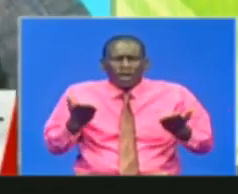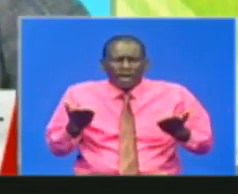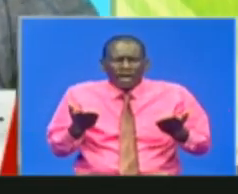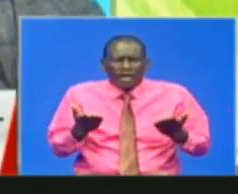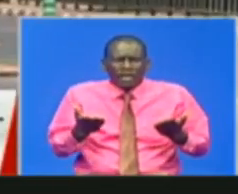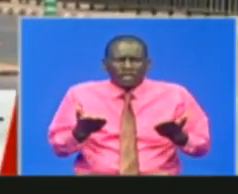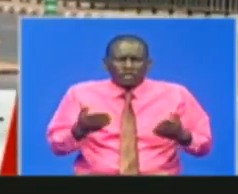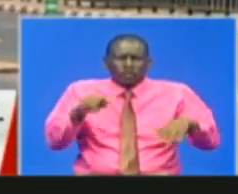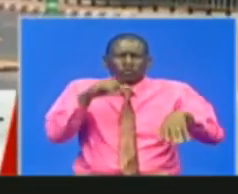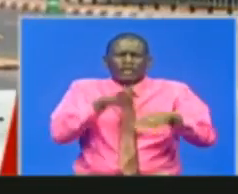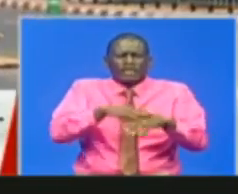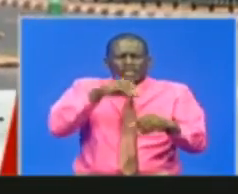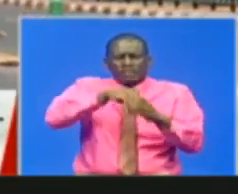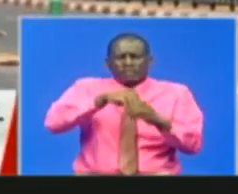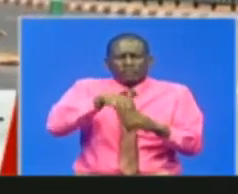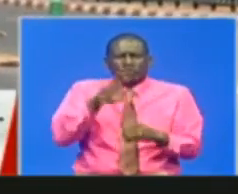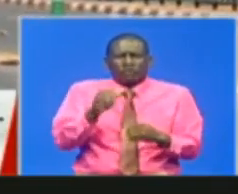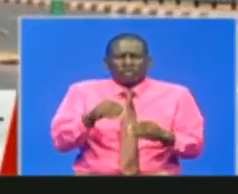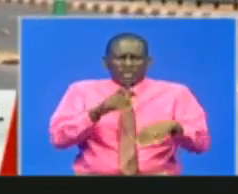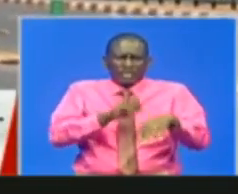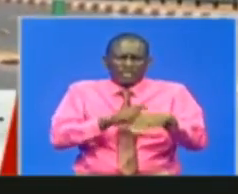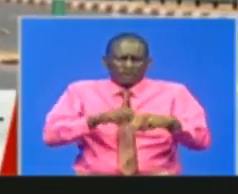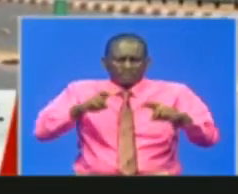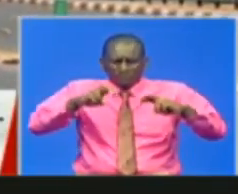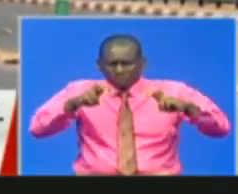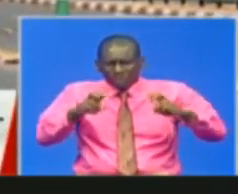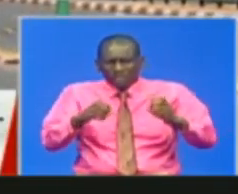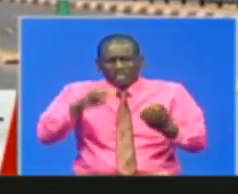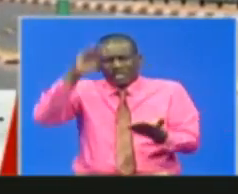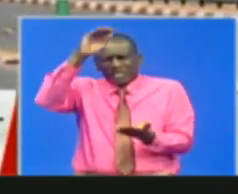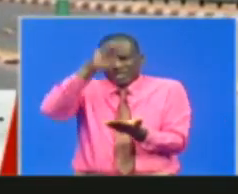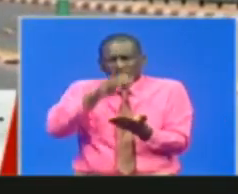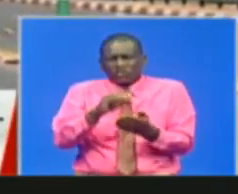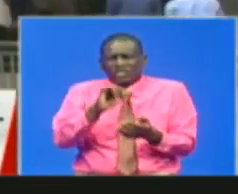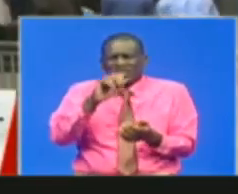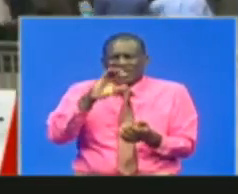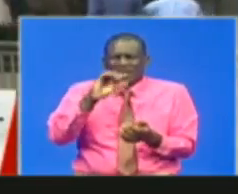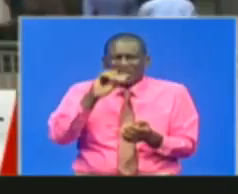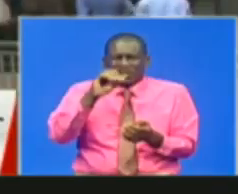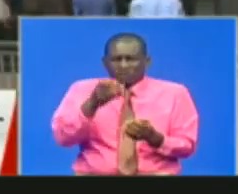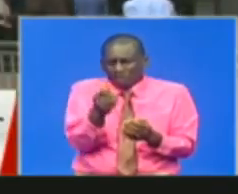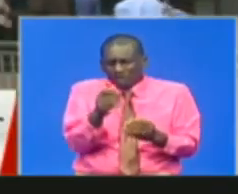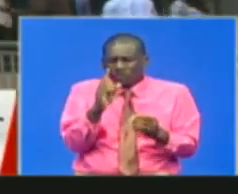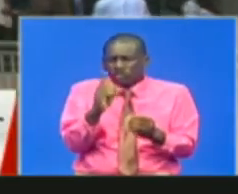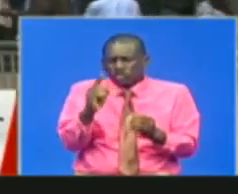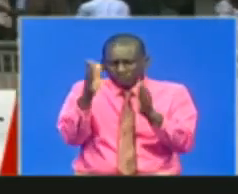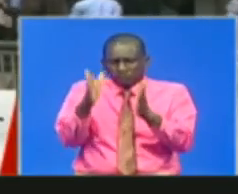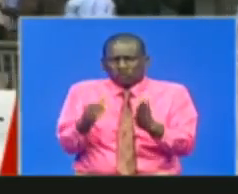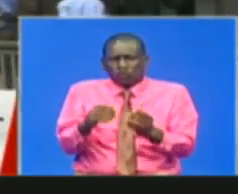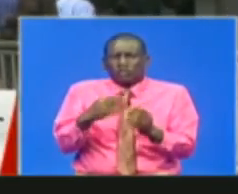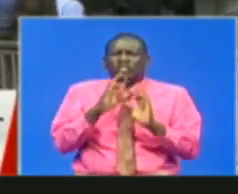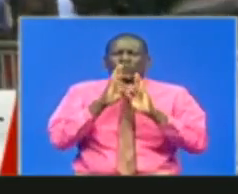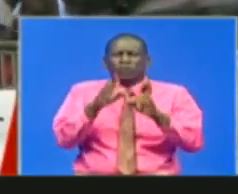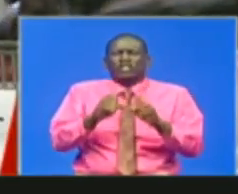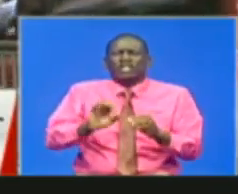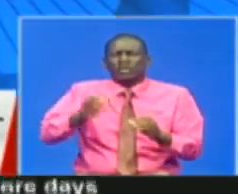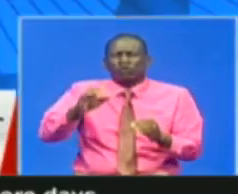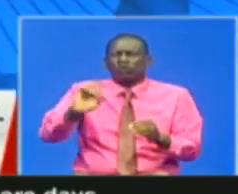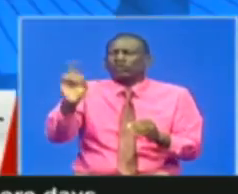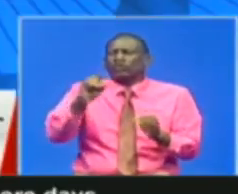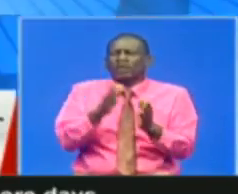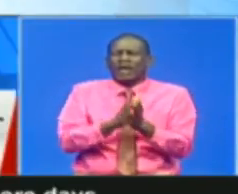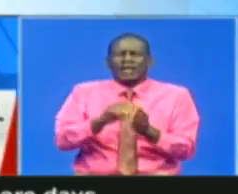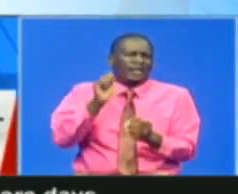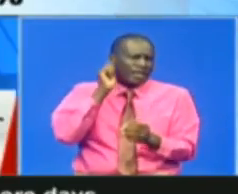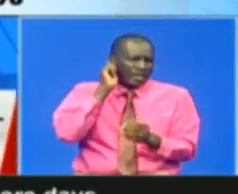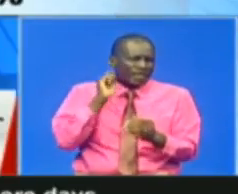attract investments. In the period under review, reduction in income per person was reported in the counties of Nandi and Nairobi, while the